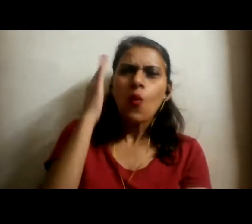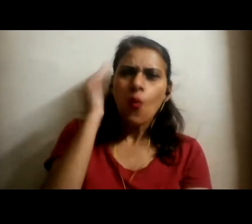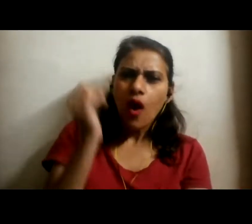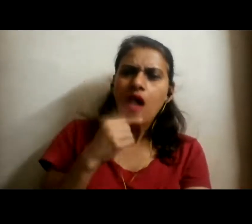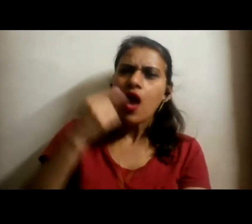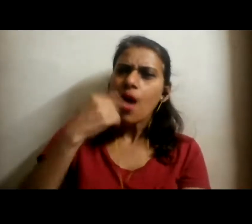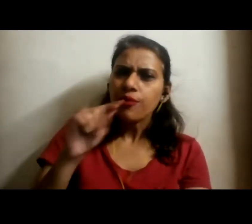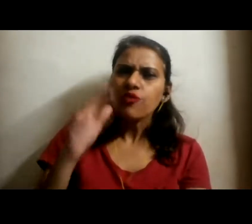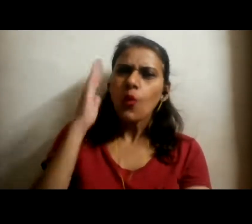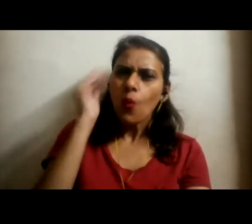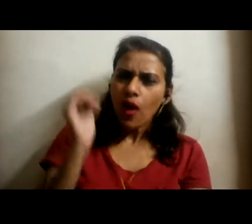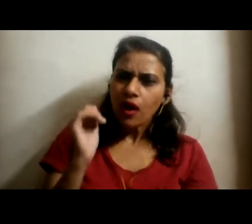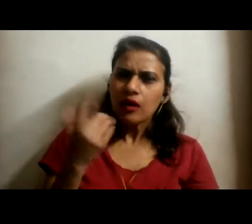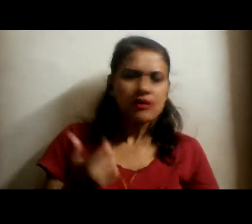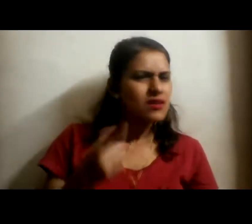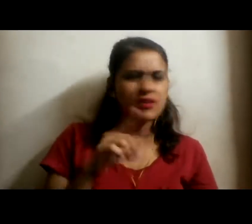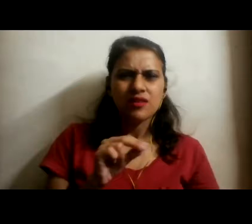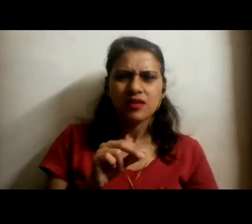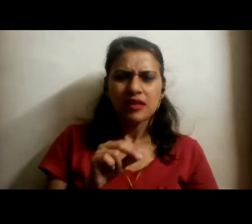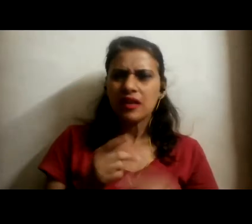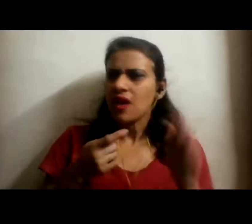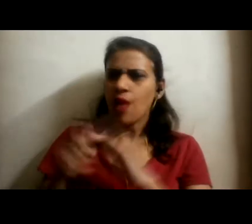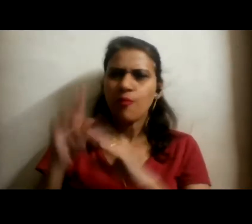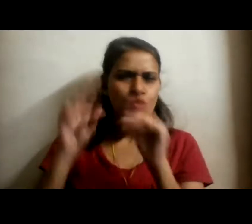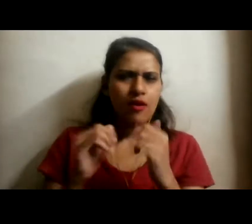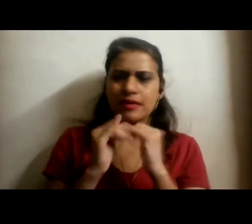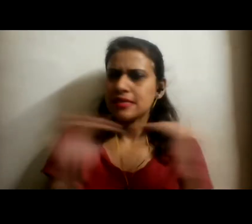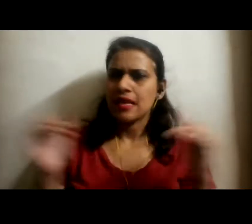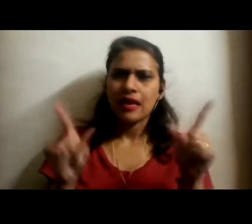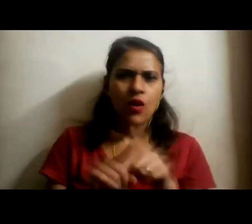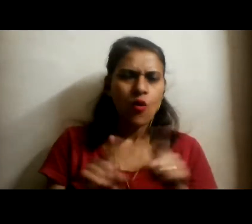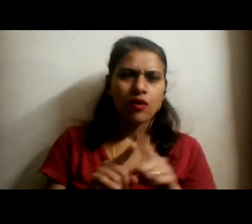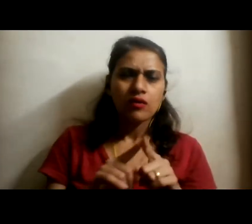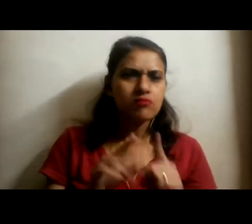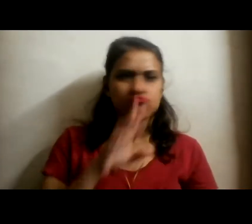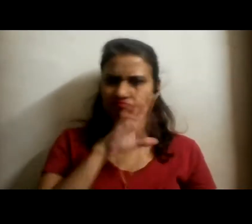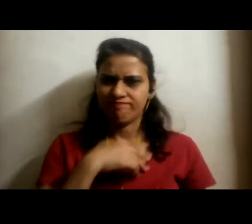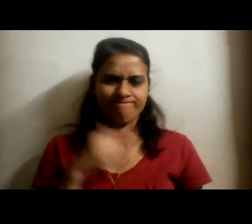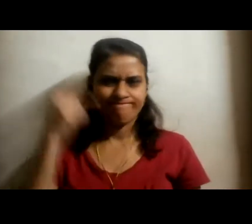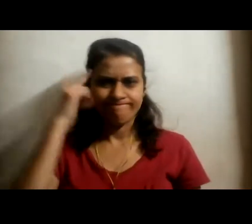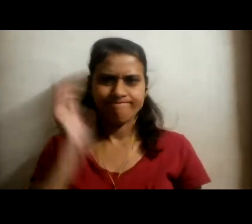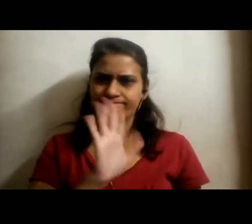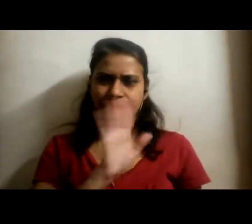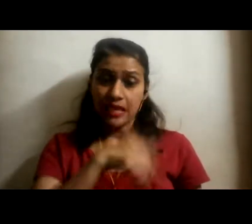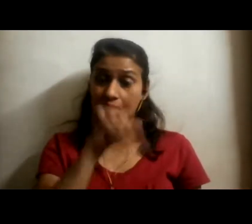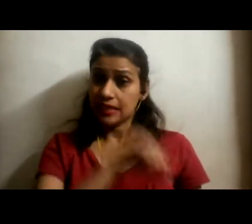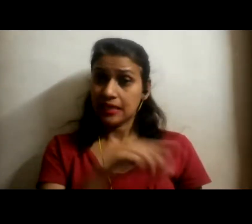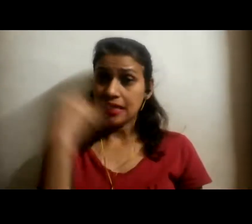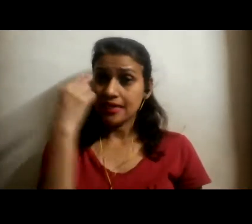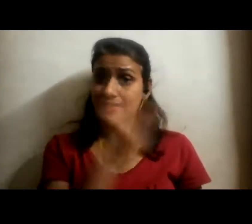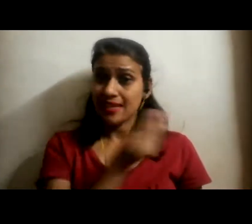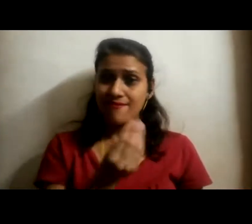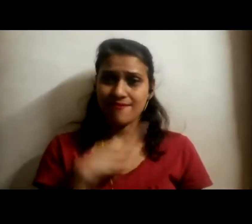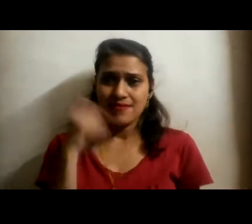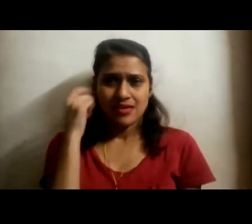approve it, why is it decriminalized. You will critically analyze that. You will say that no, this is not correct. The reasoning, you will give the